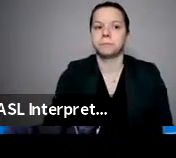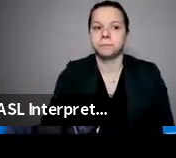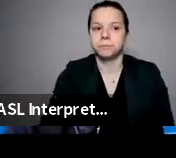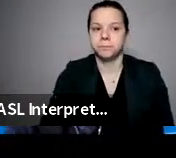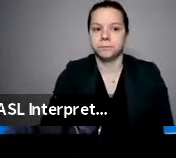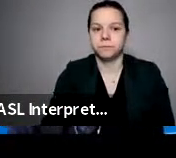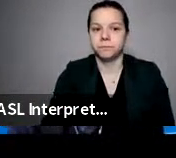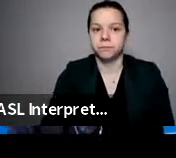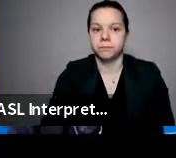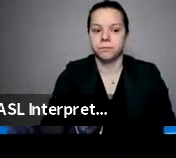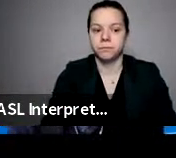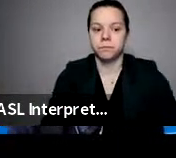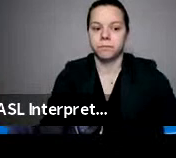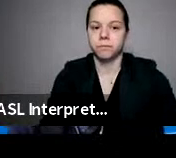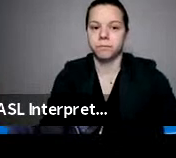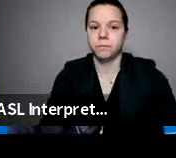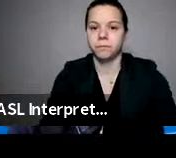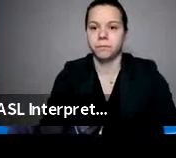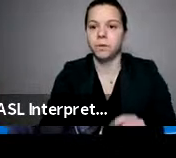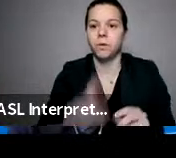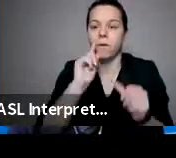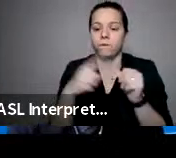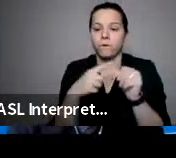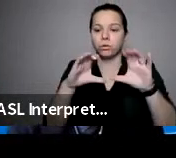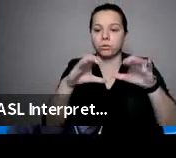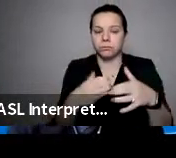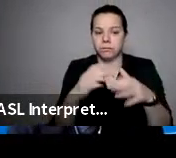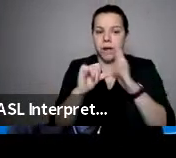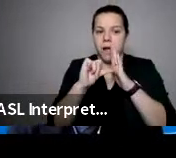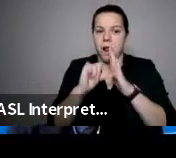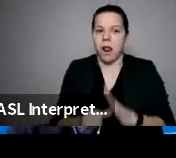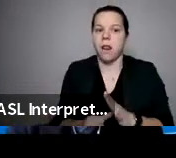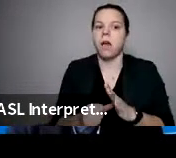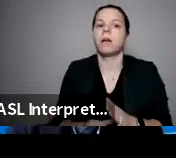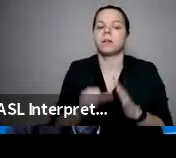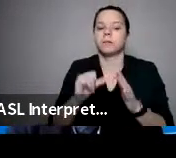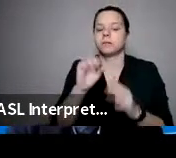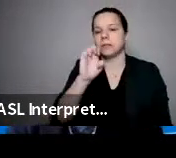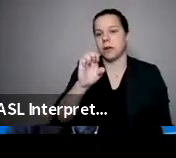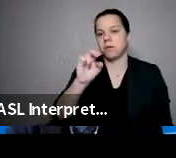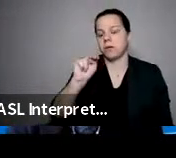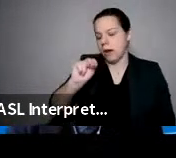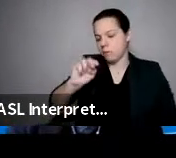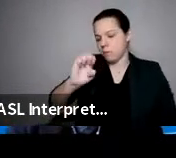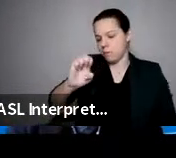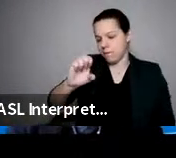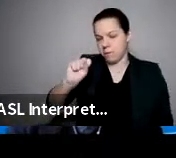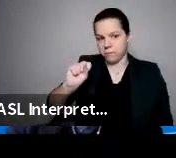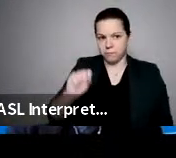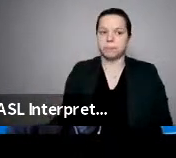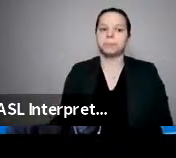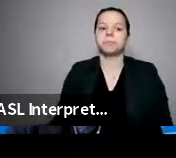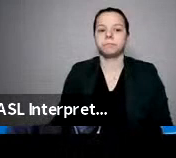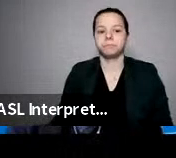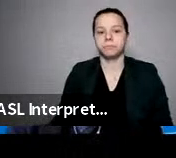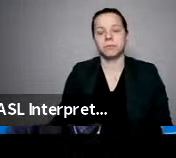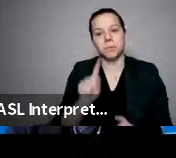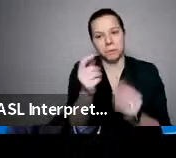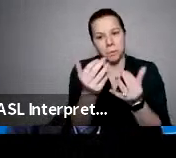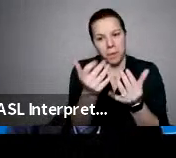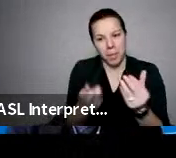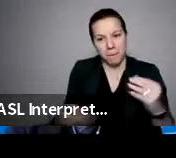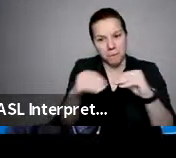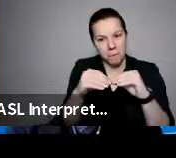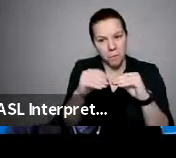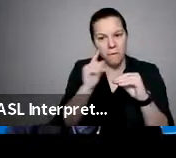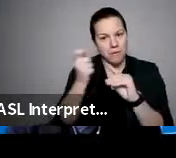So within the first bucket, the highlight is the Neighborhood Environmental Survey. And you'll have to wait just a little bit longer to